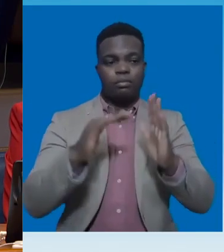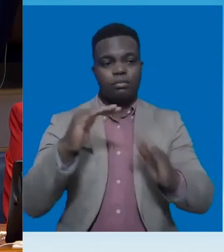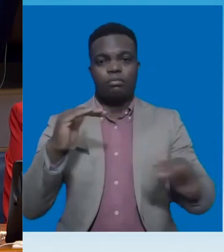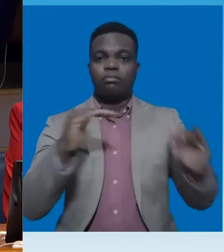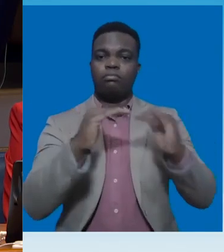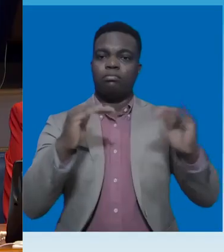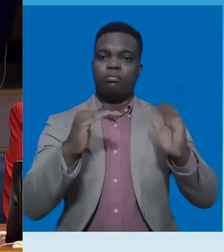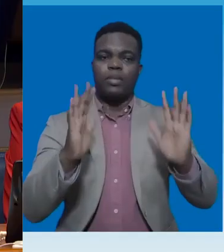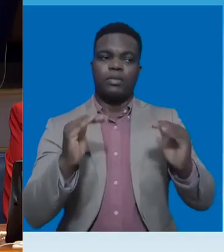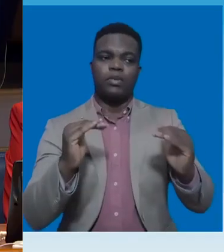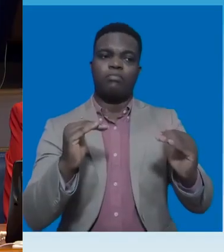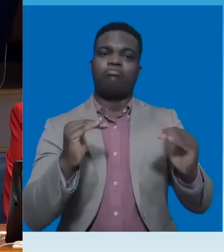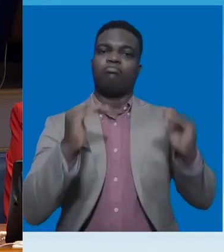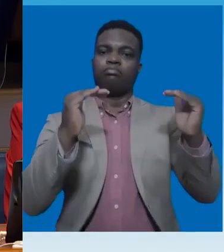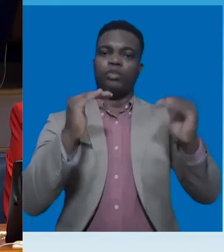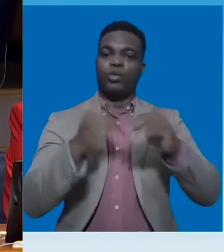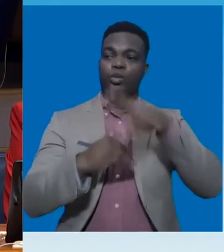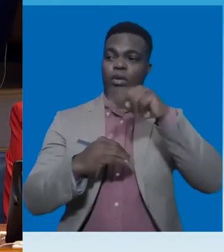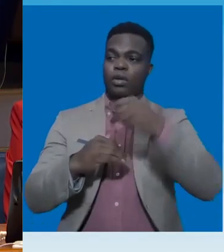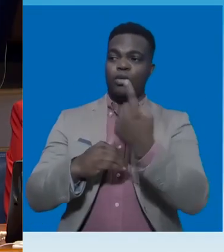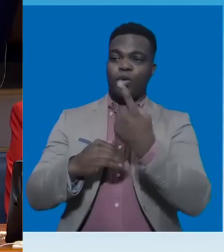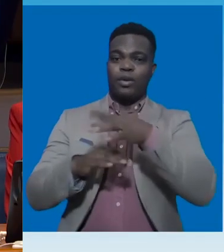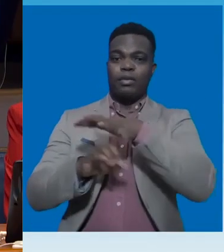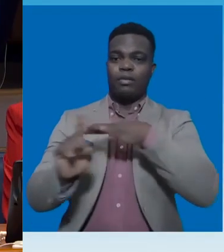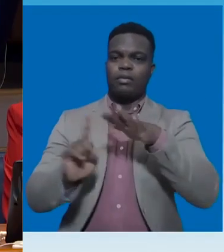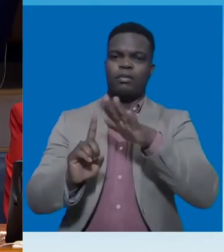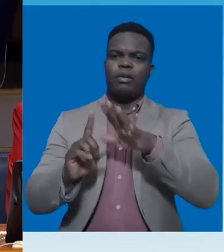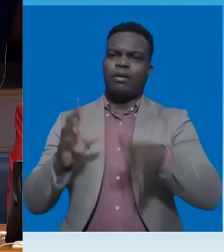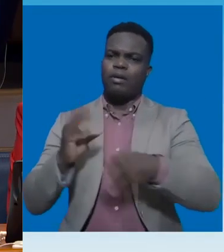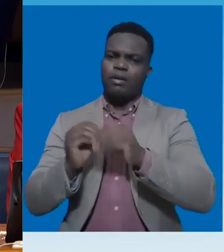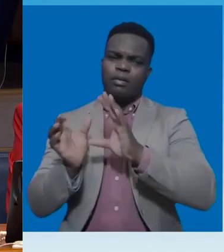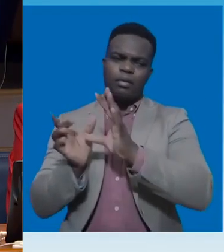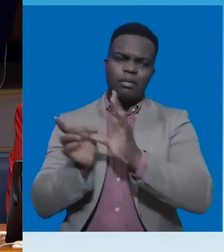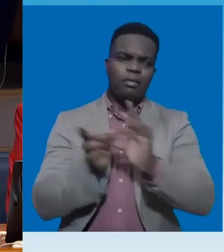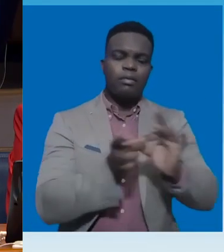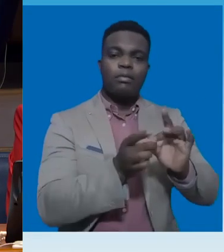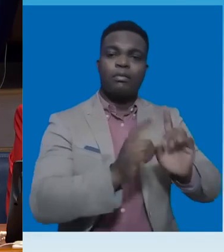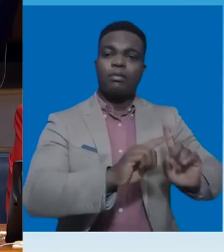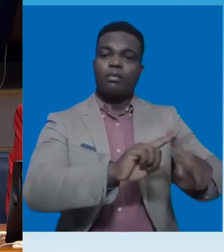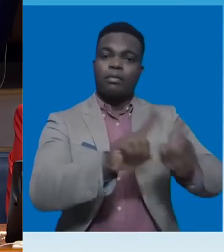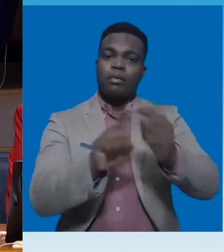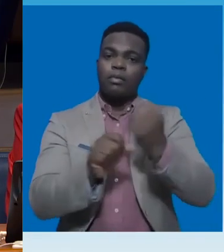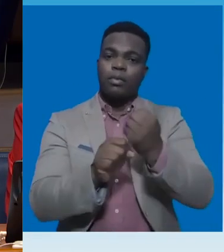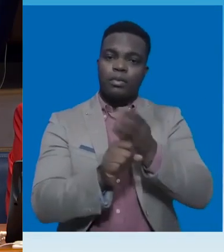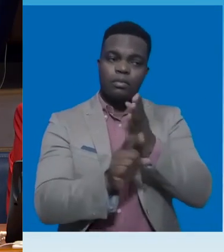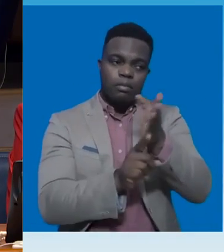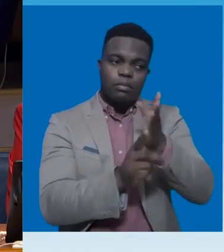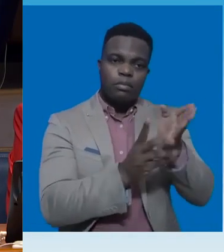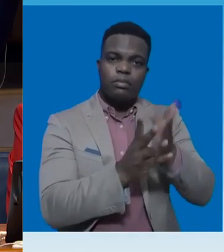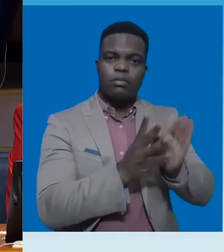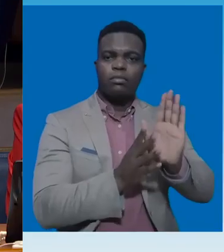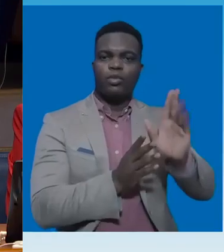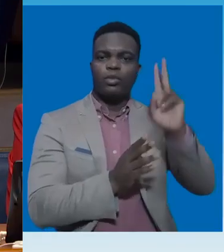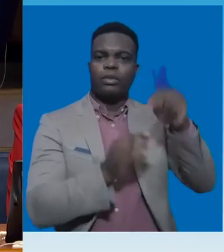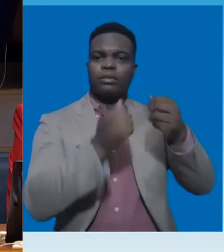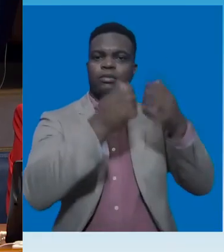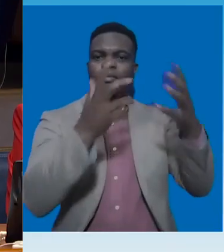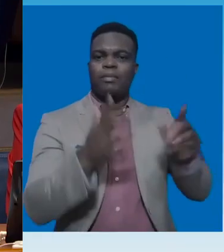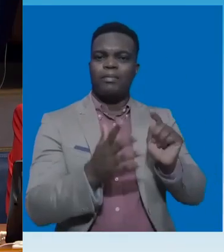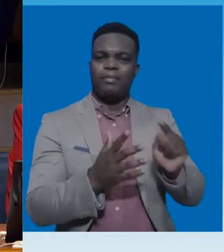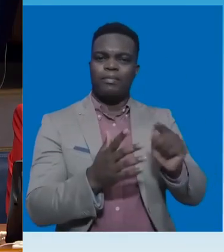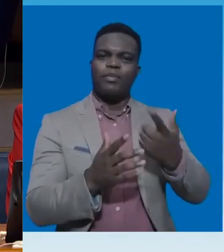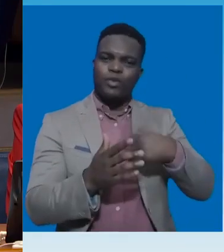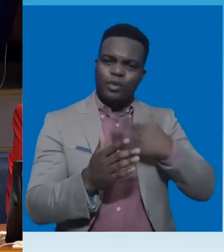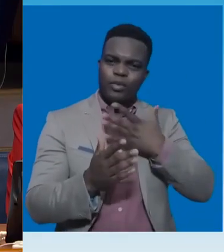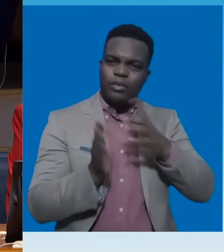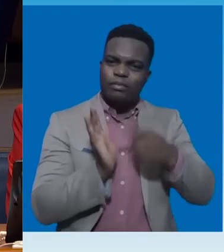have played in supporting a UN-wide system that promotes the deliberate empowerment of women, youth, and persons with disabilities in